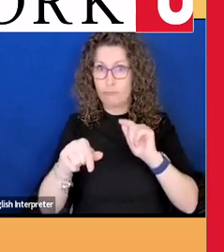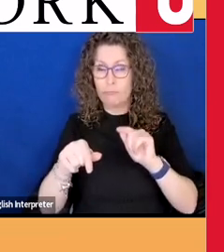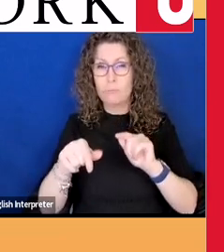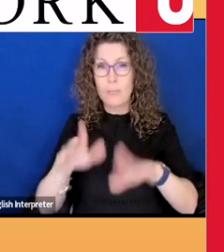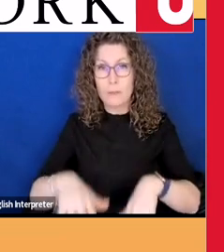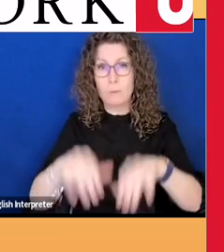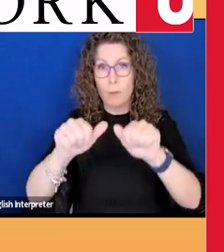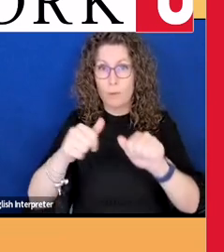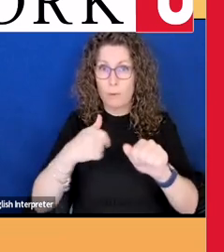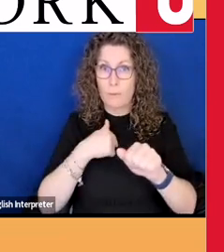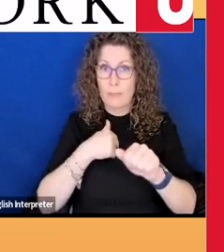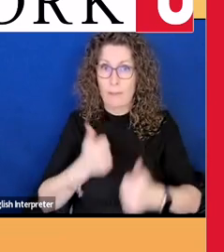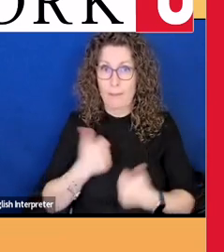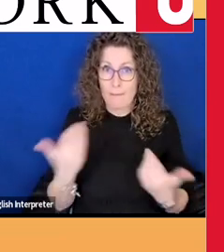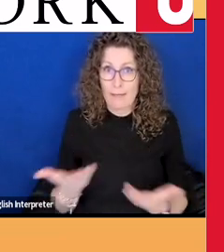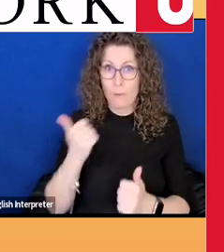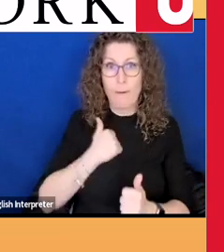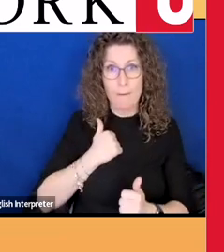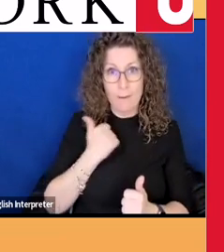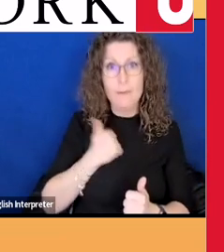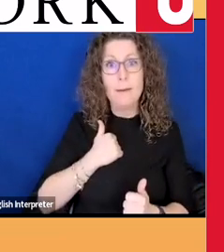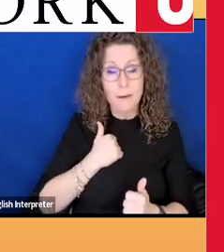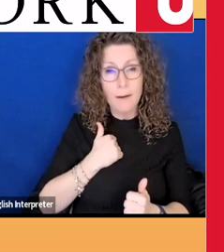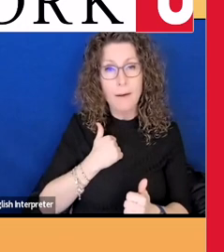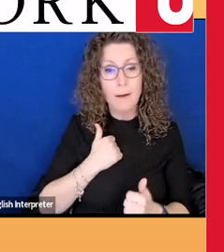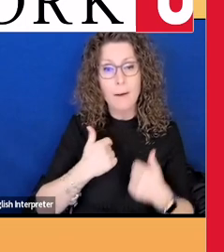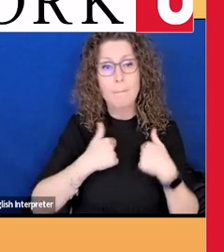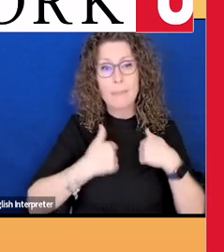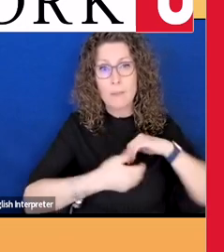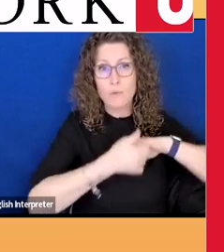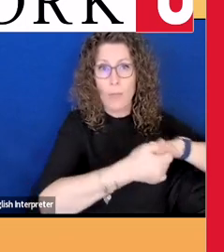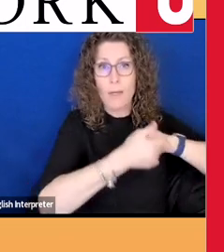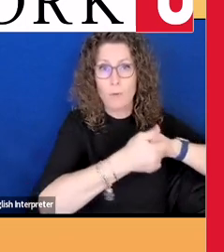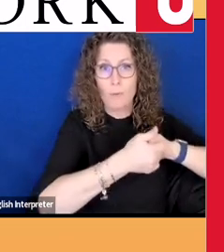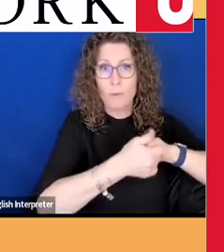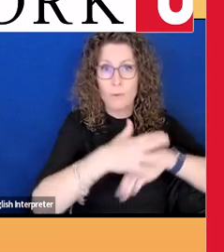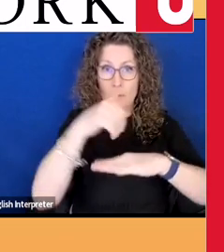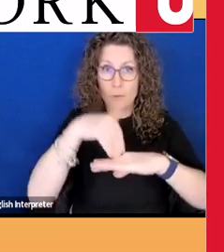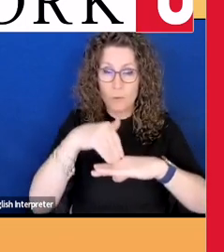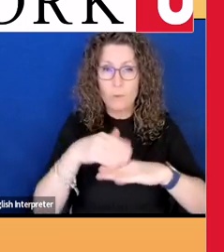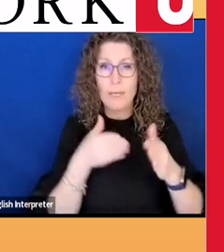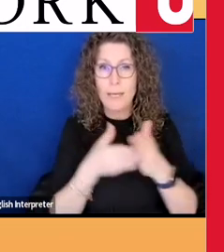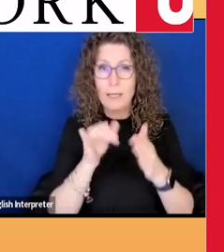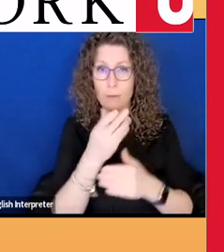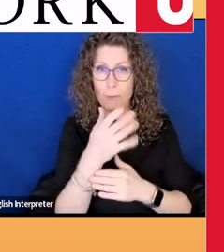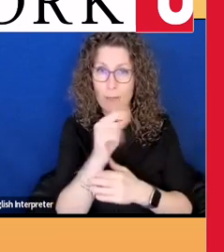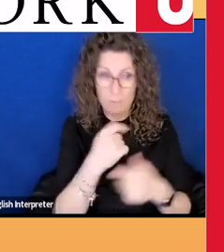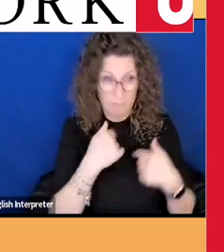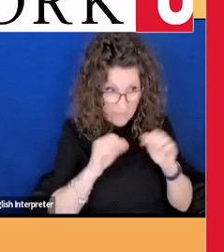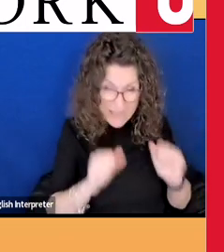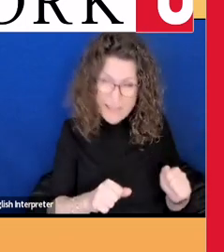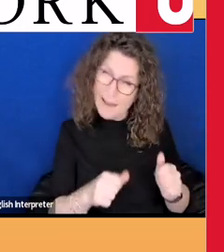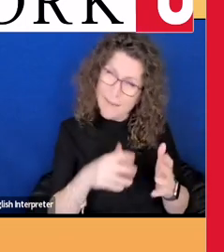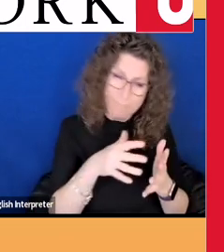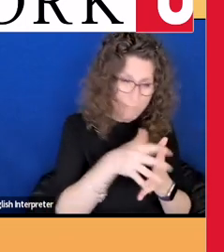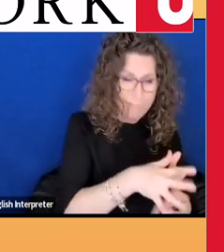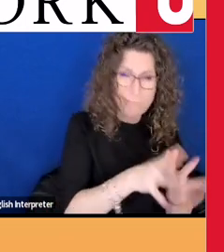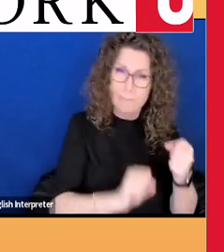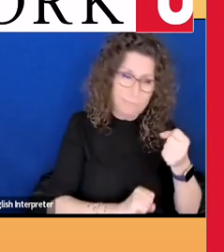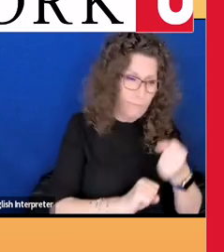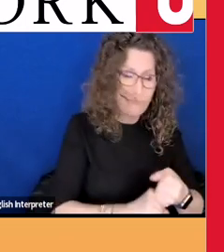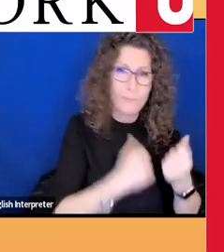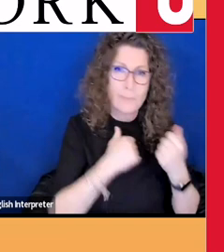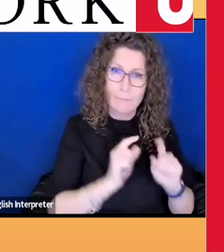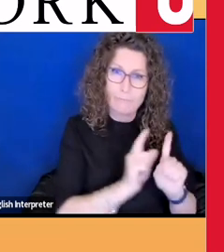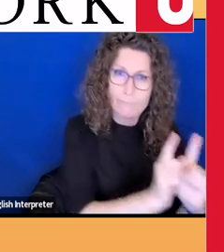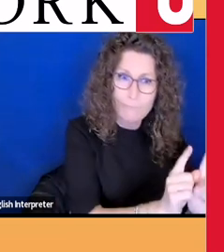in this place, be solidarious with indigenous and anti-racist struggles, not just here, but